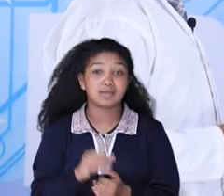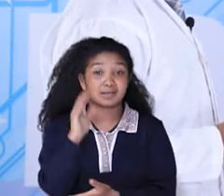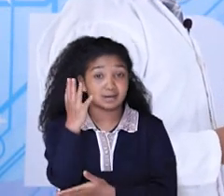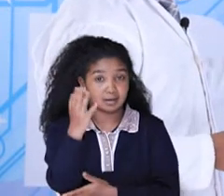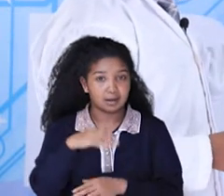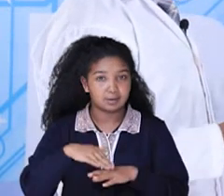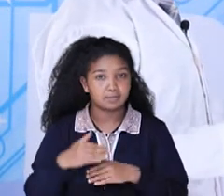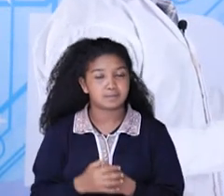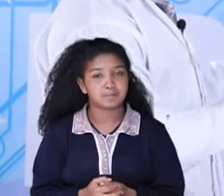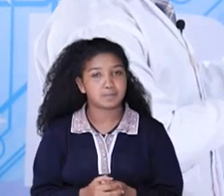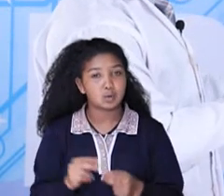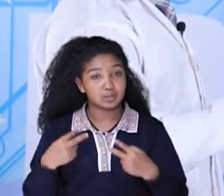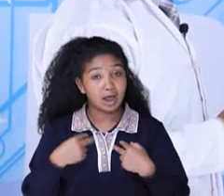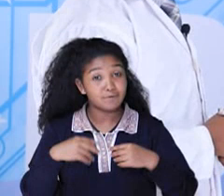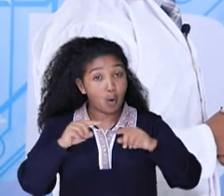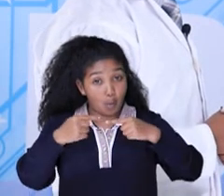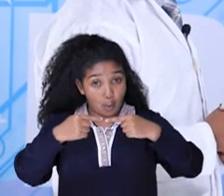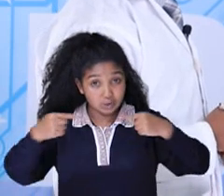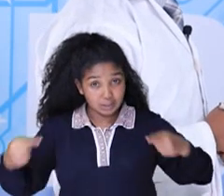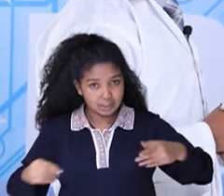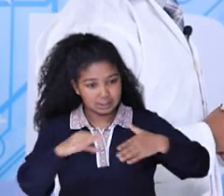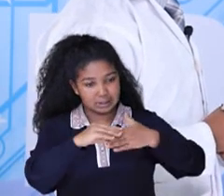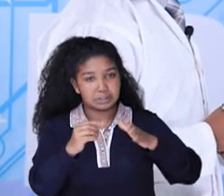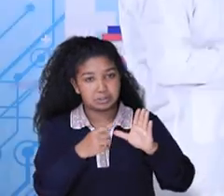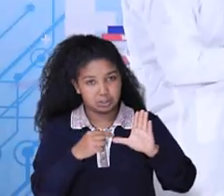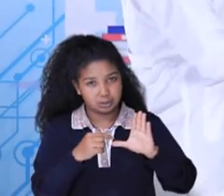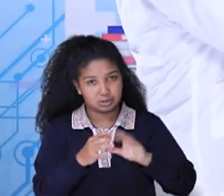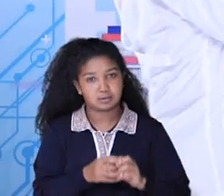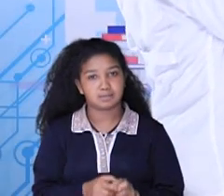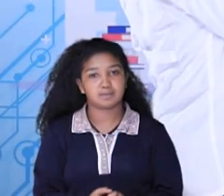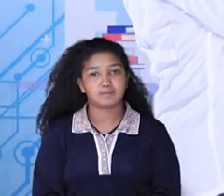trees. So they have opposable digits.